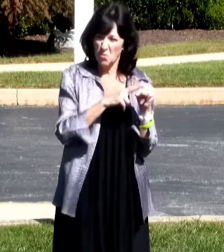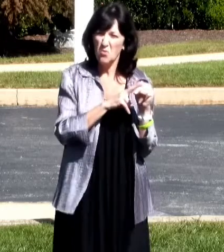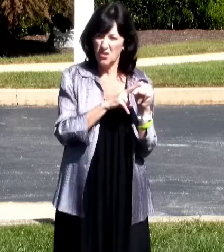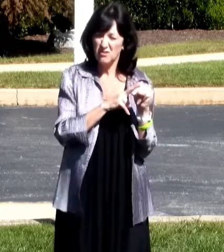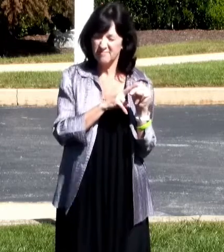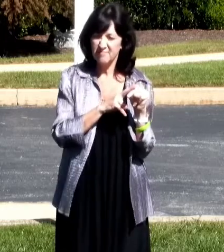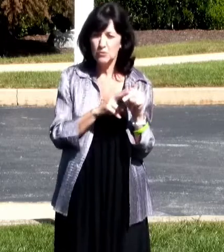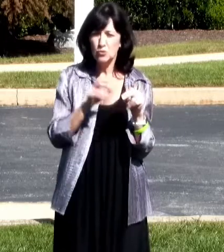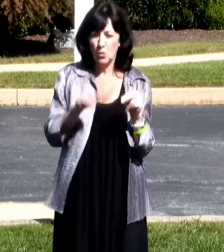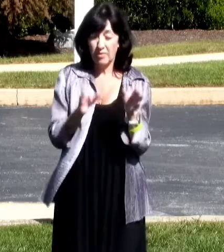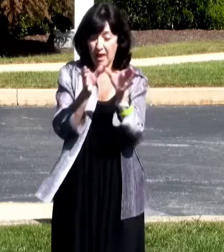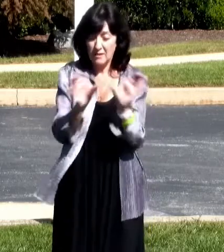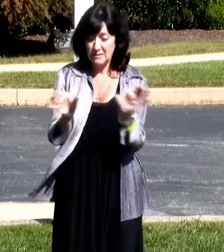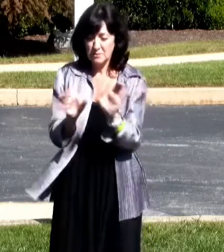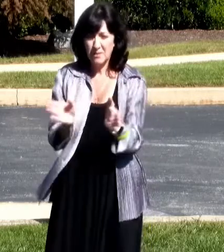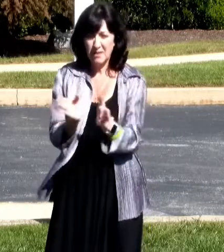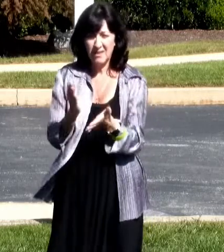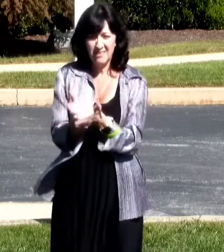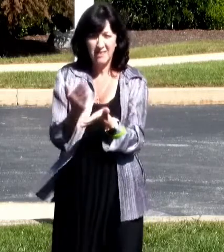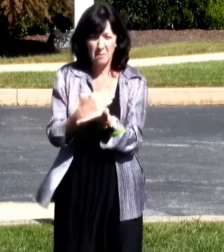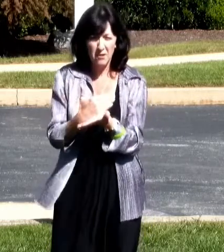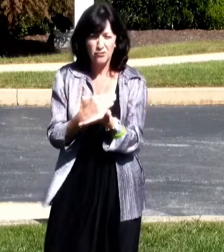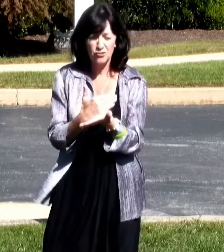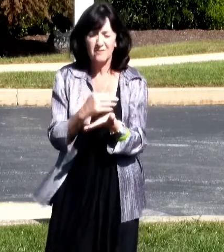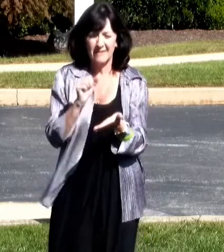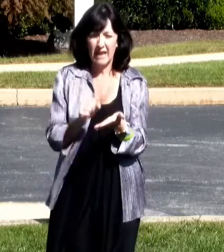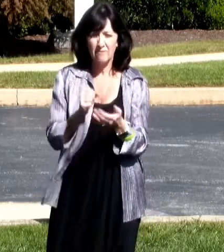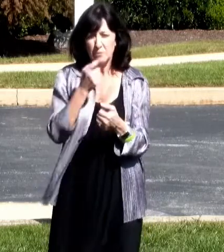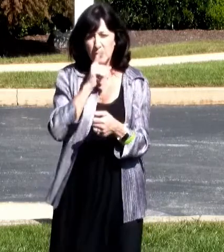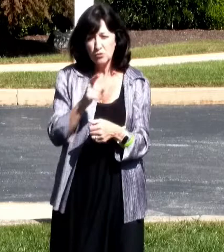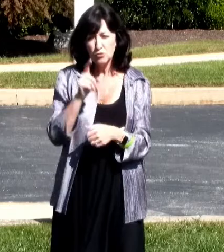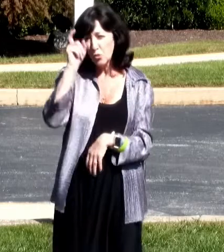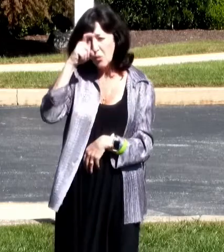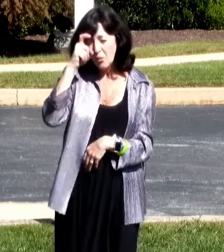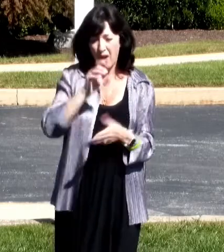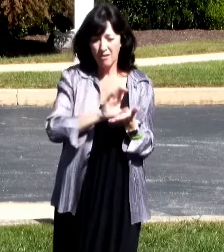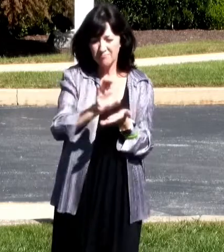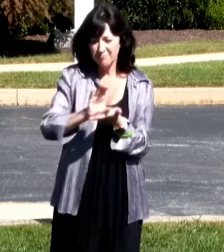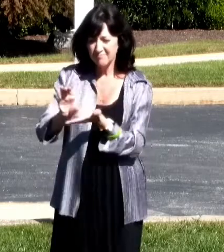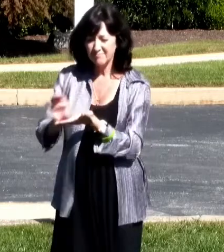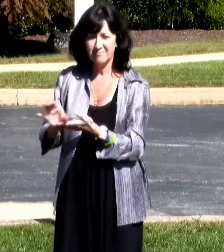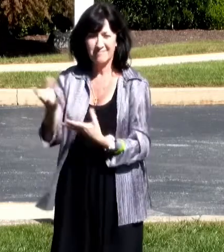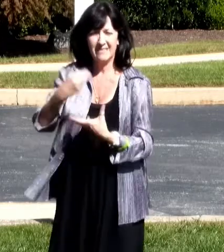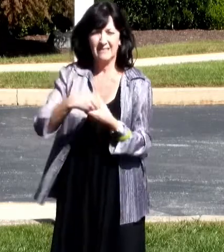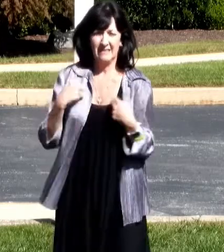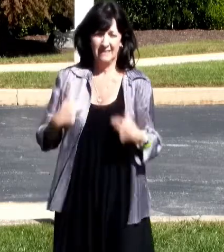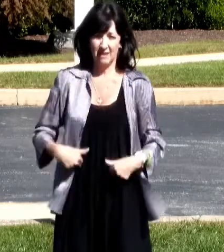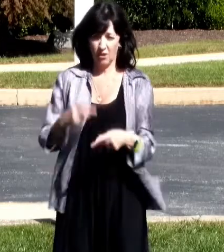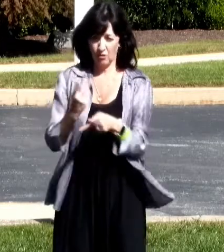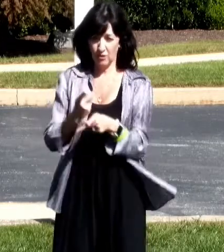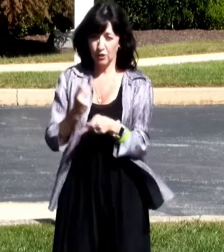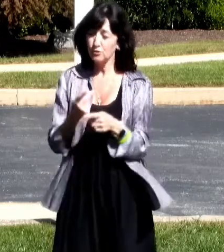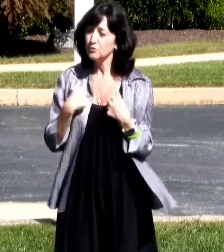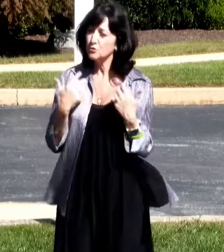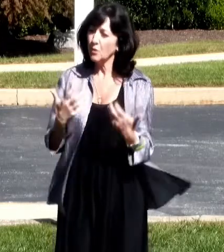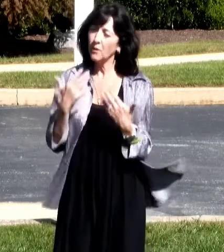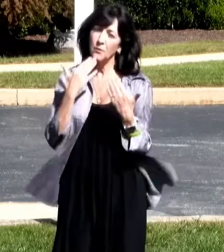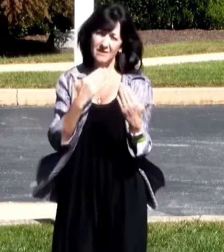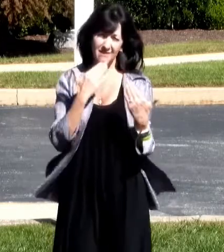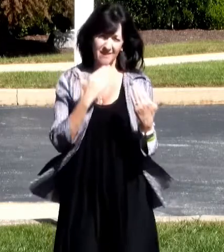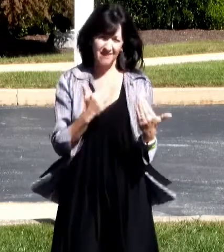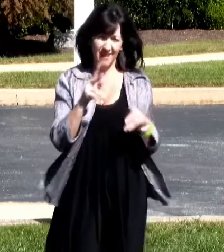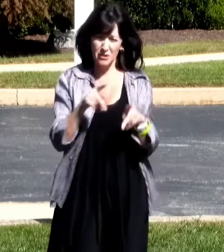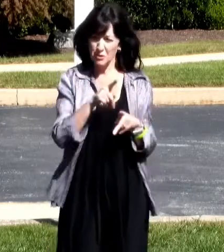healthy foundation for Delawareans throughout their lifespan. So it is my honor to be here. Thank you to everyone. And as people have said, the